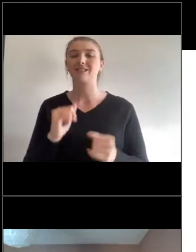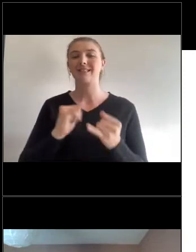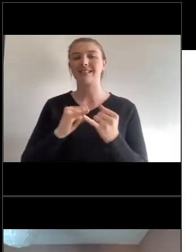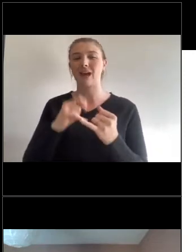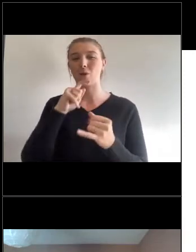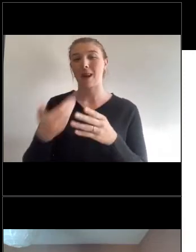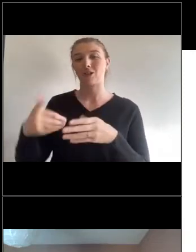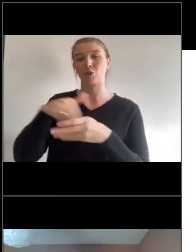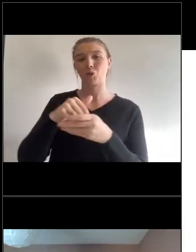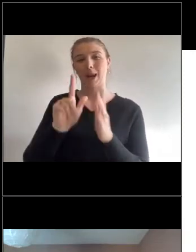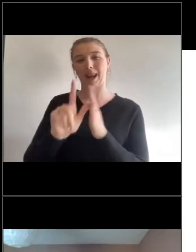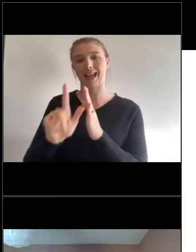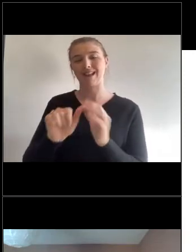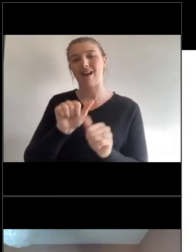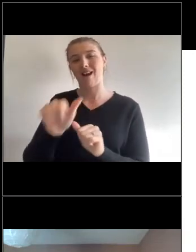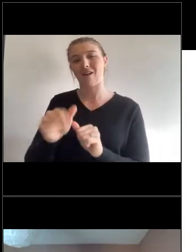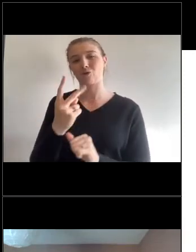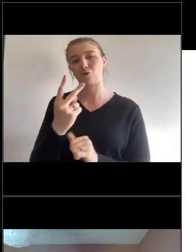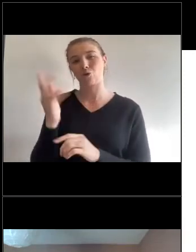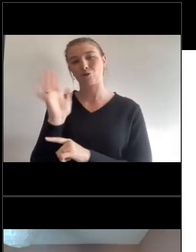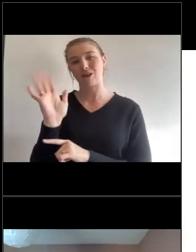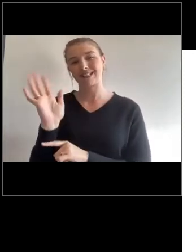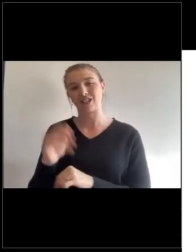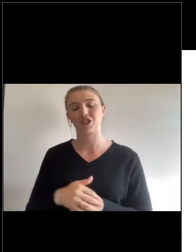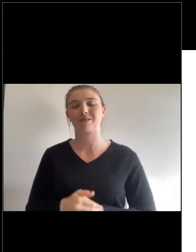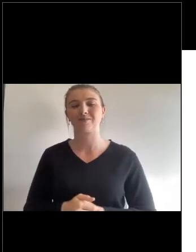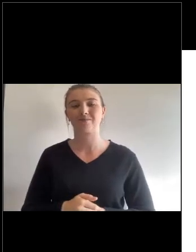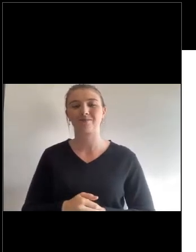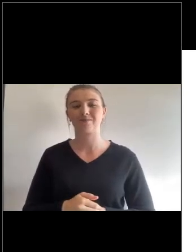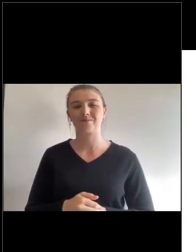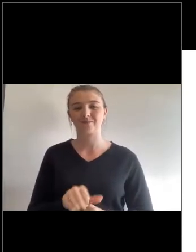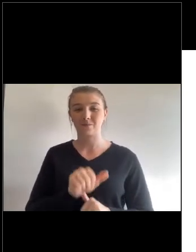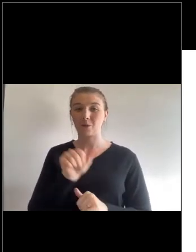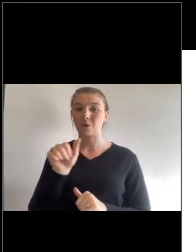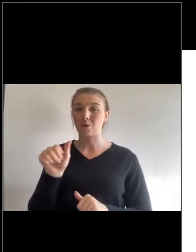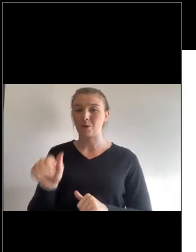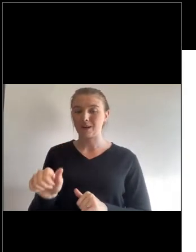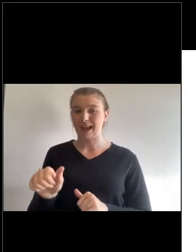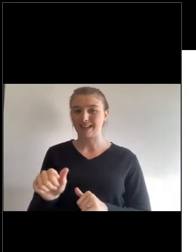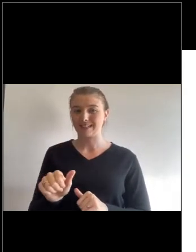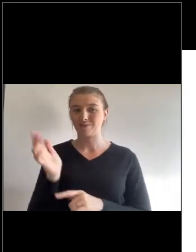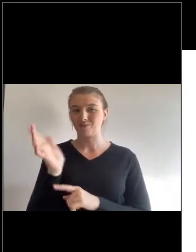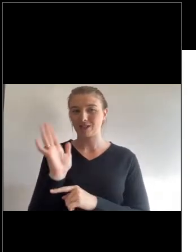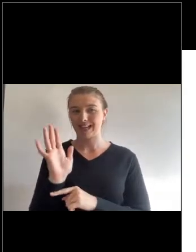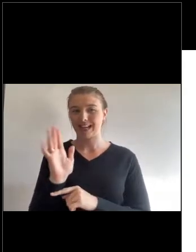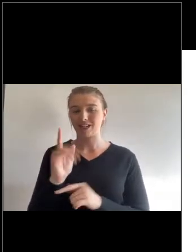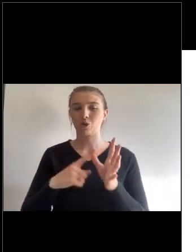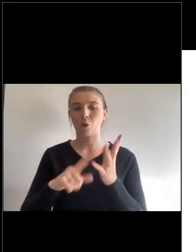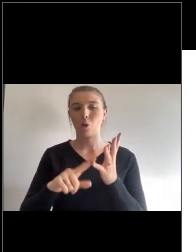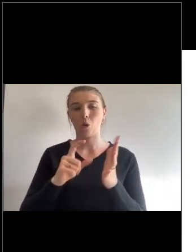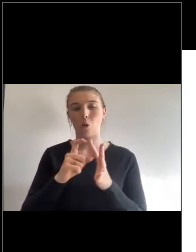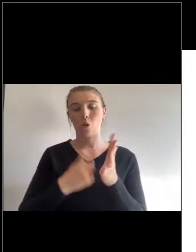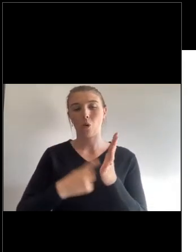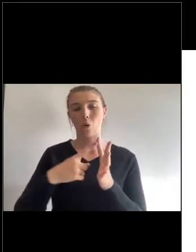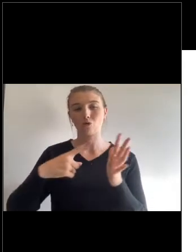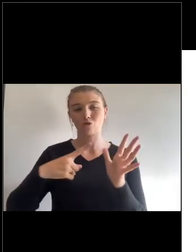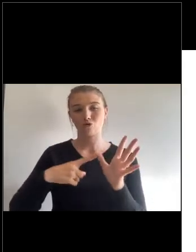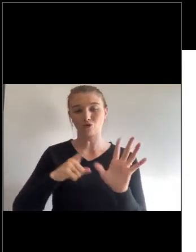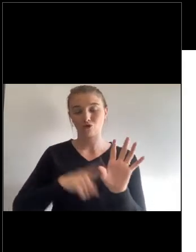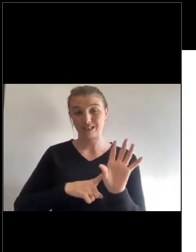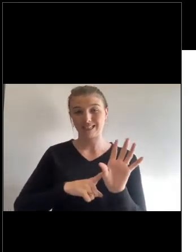2 presentations as we tackle your questions. Moving on to our next presentation, our next speaker is Audrey Cameron.